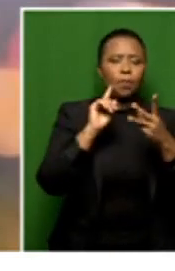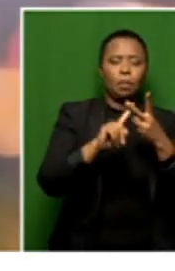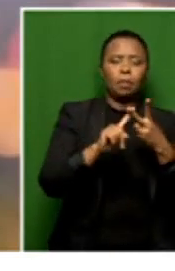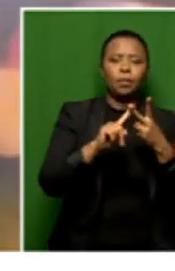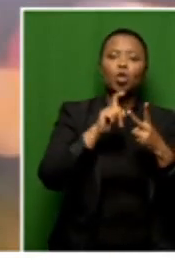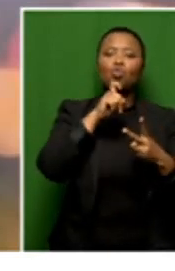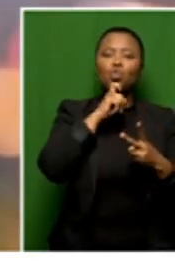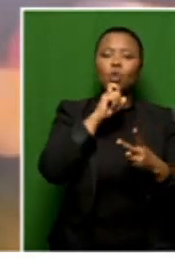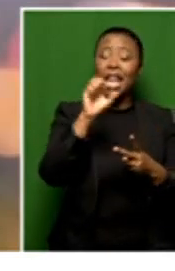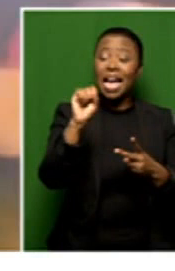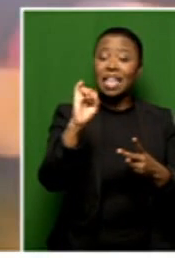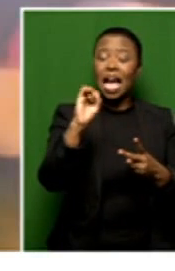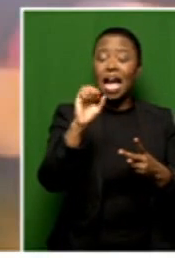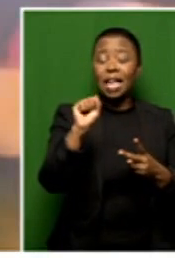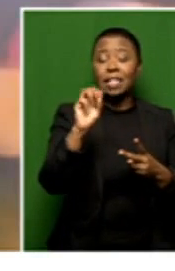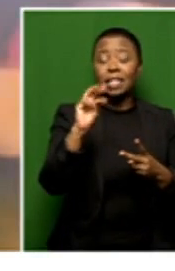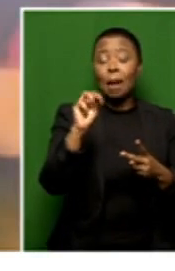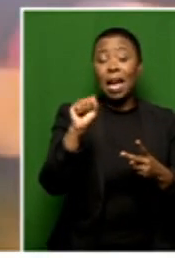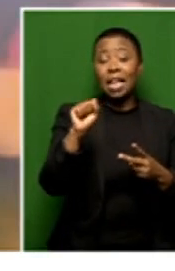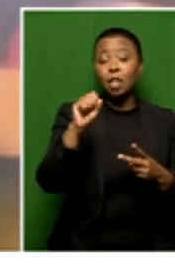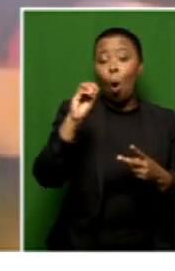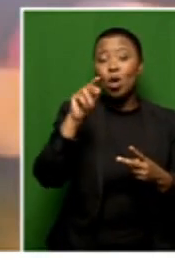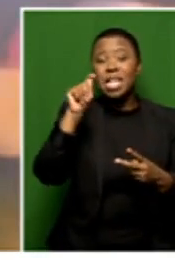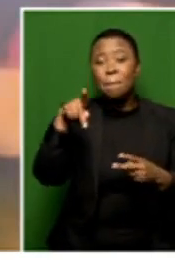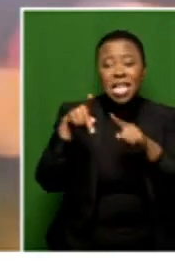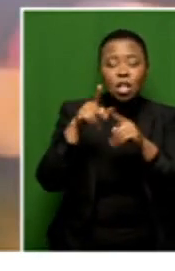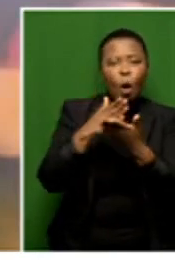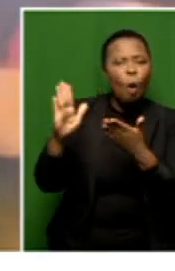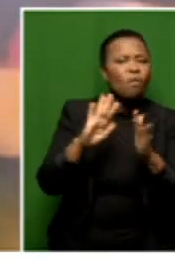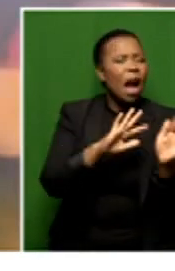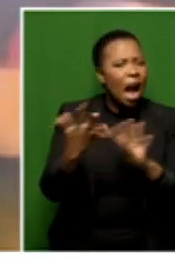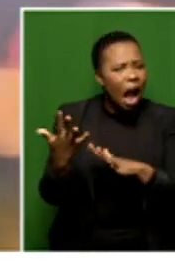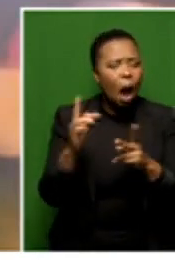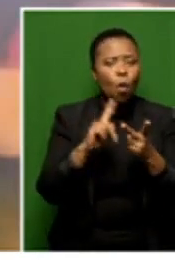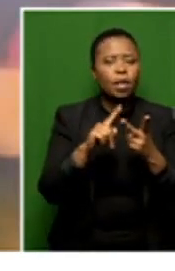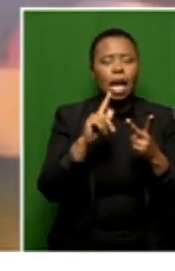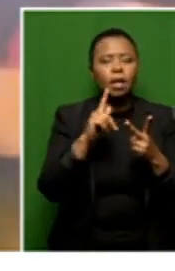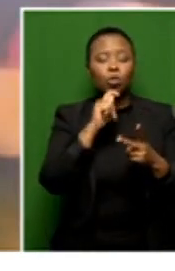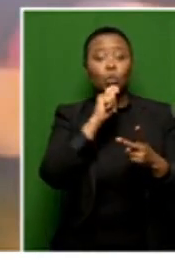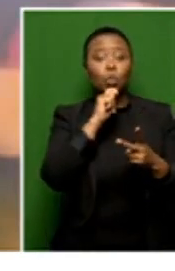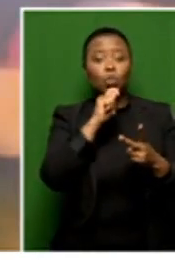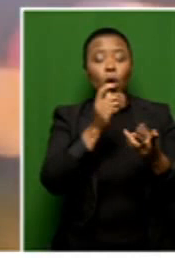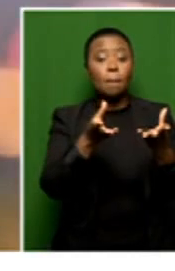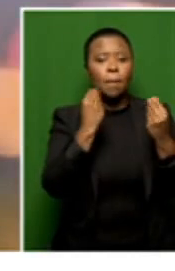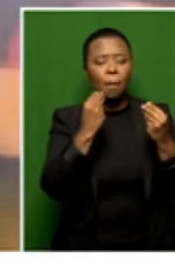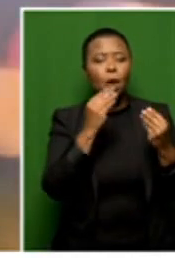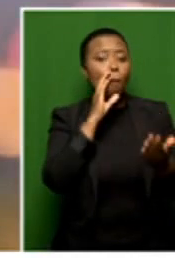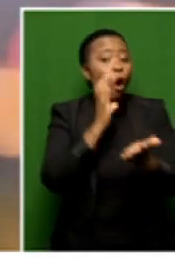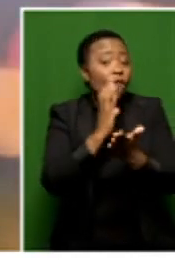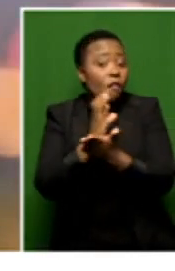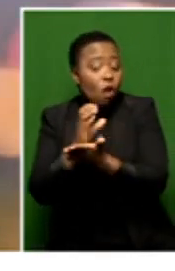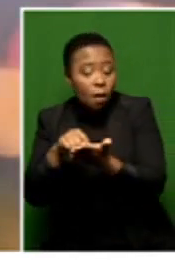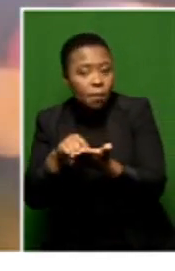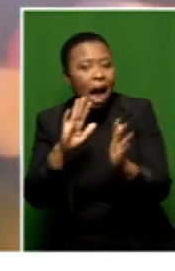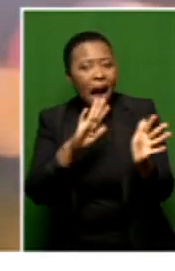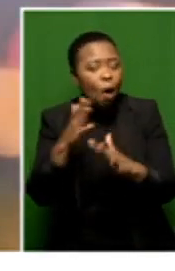the use of SMS OTPs, augmenting that with additional forms of authentication? You've seen mobile apps. How